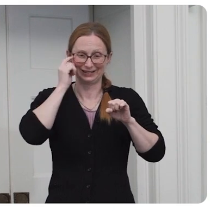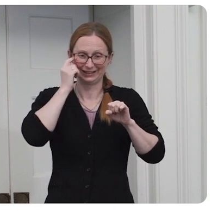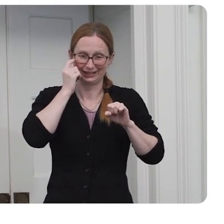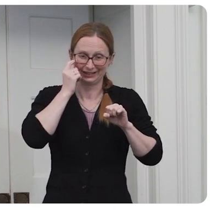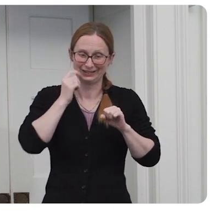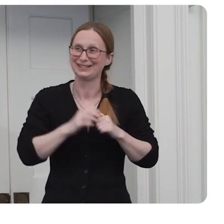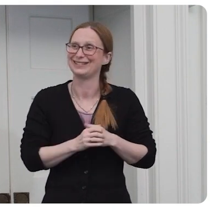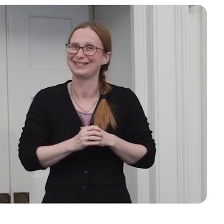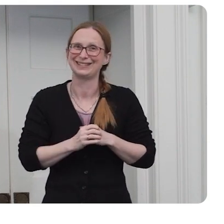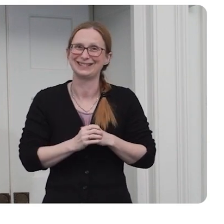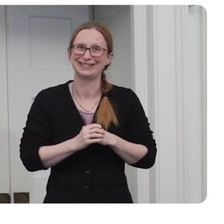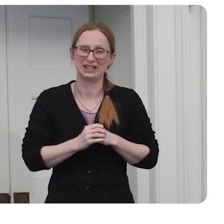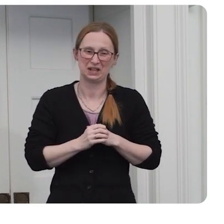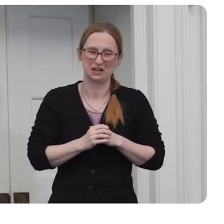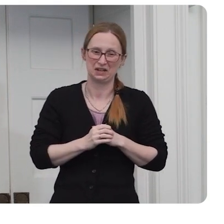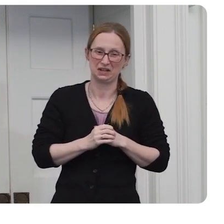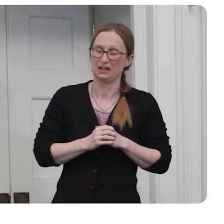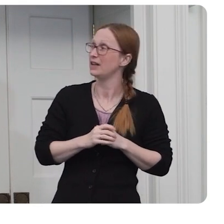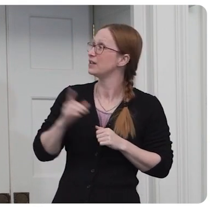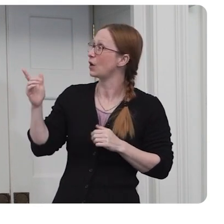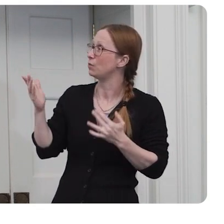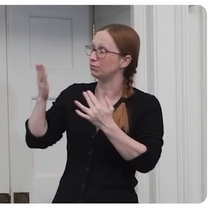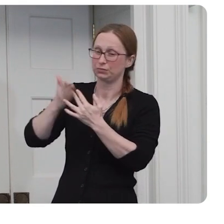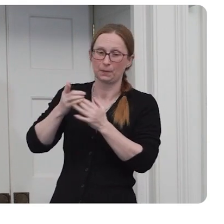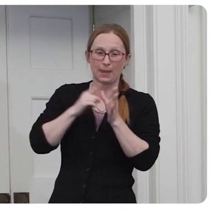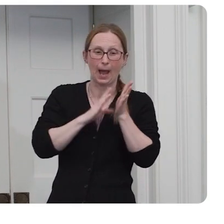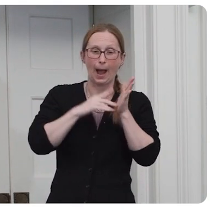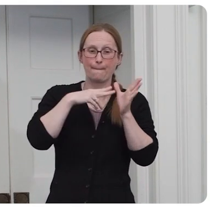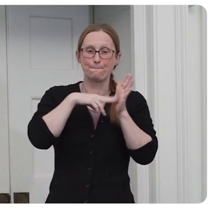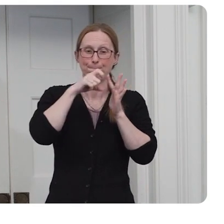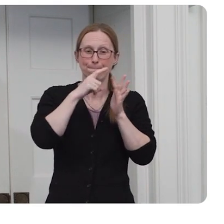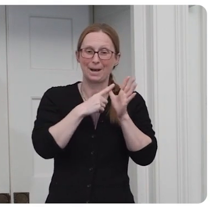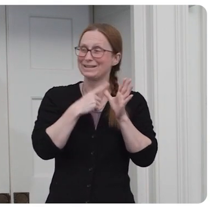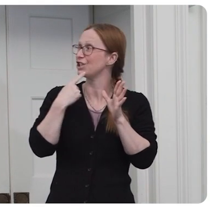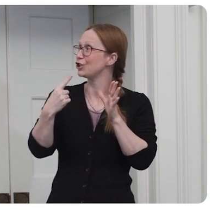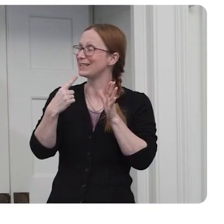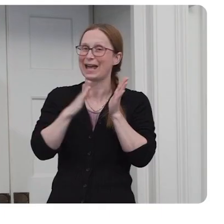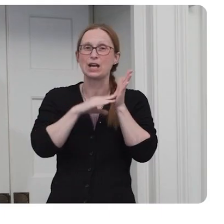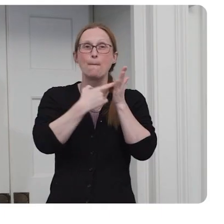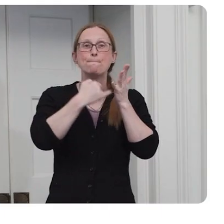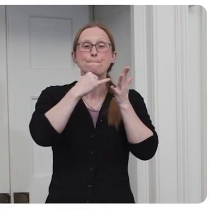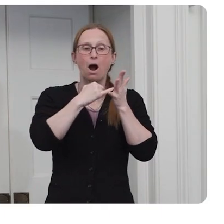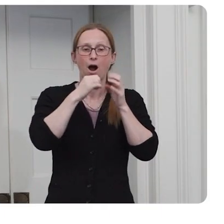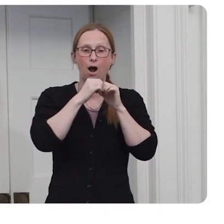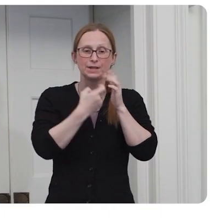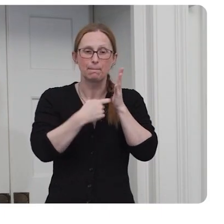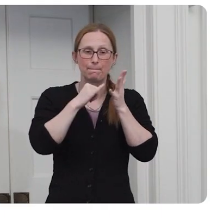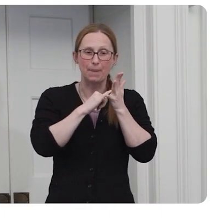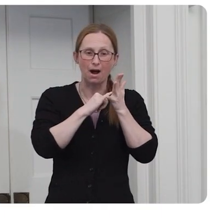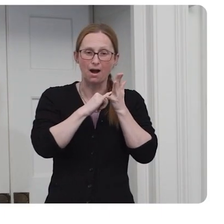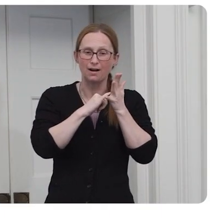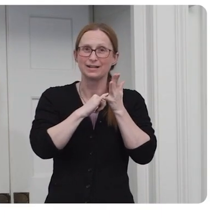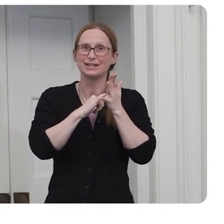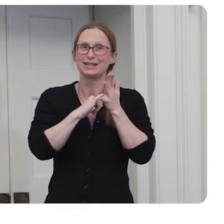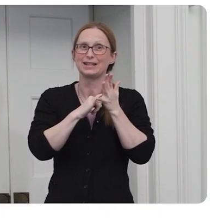Yeah, it does. It does. Yeah, it Good. does. Can I just say something? Amanda's just put in Mars bars, and I think